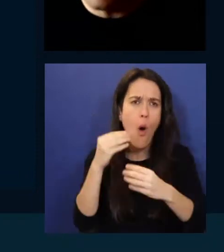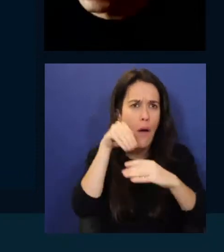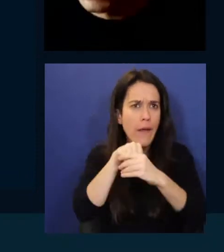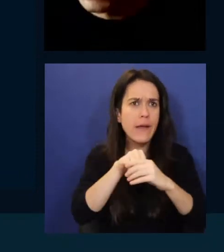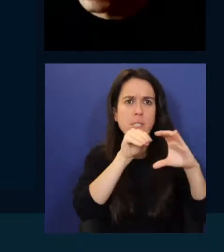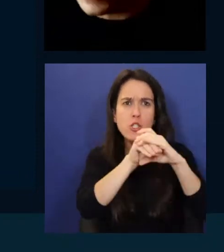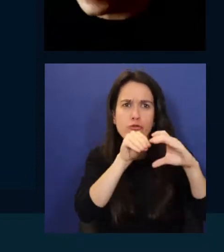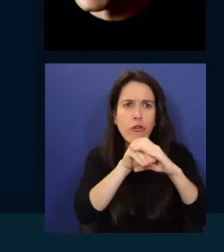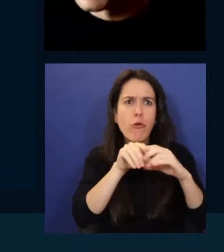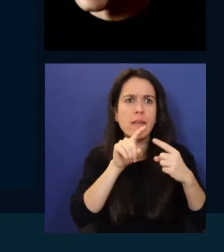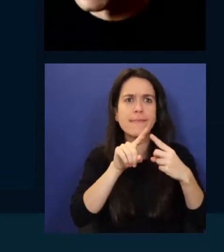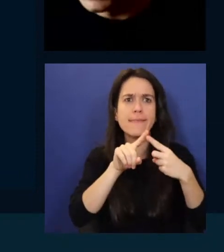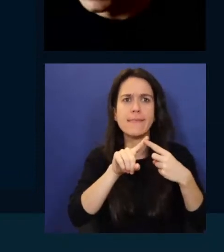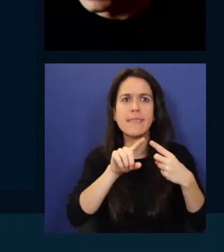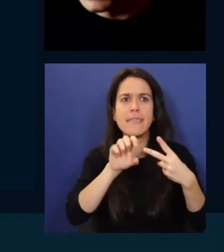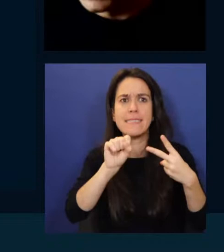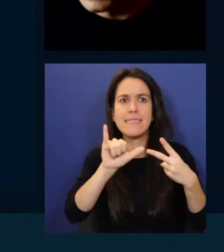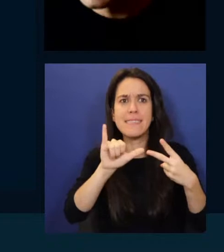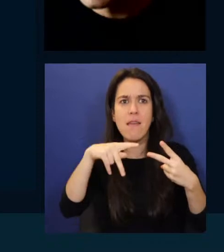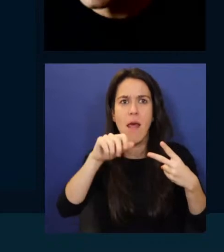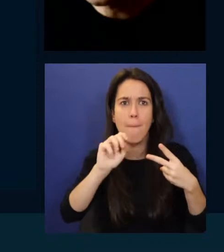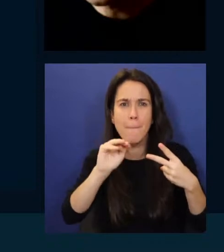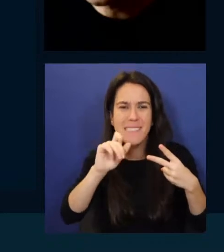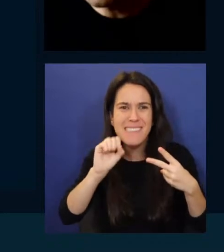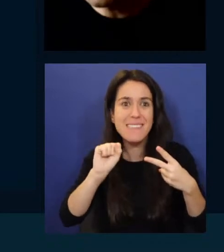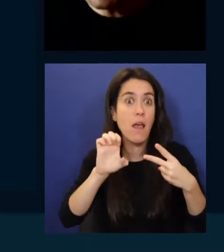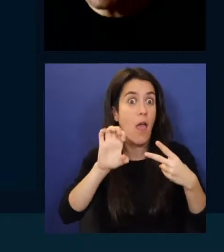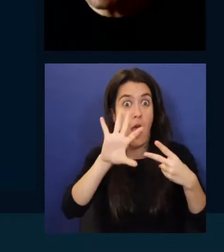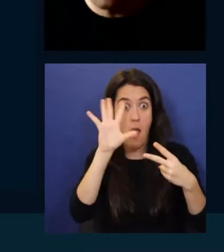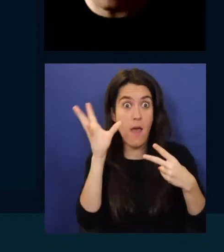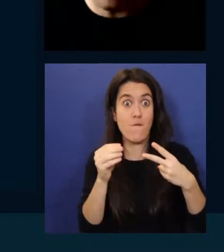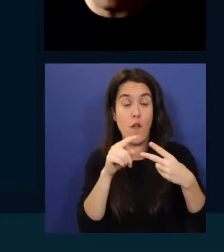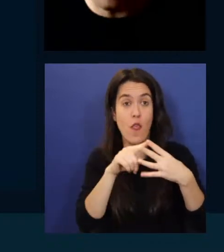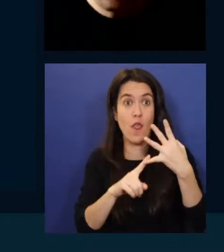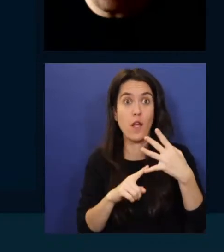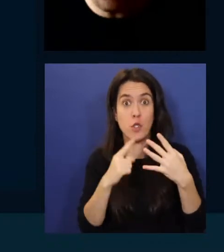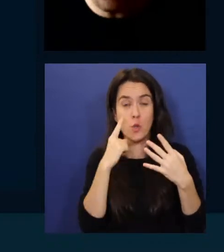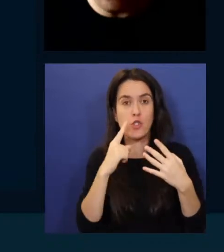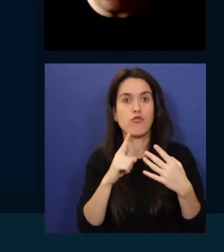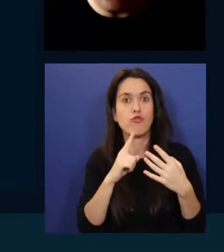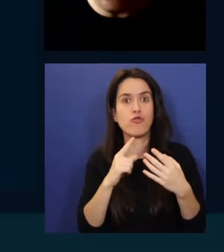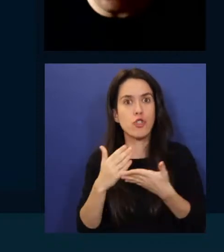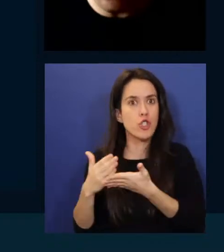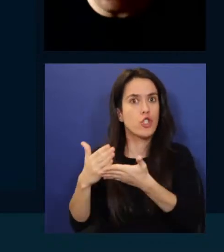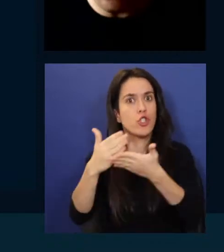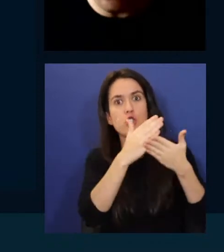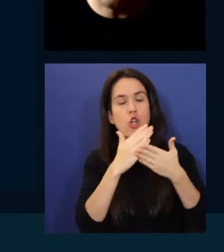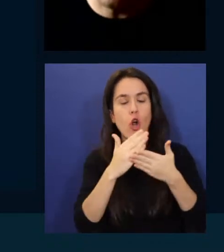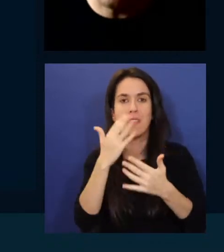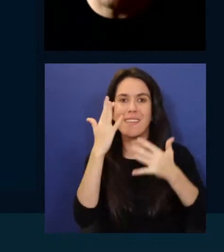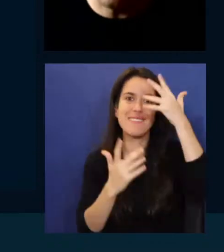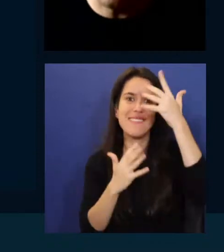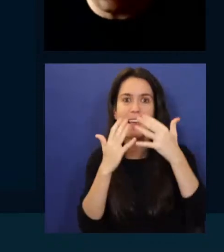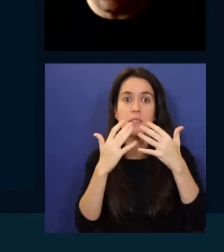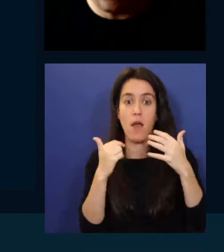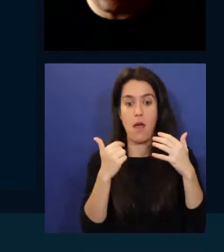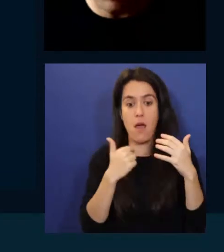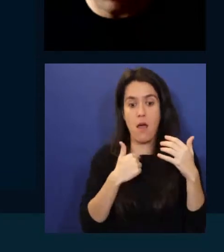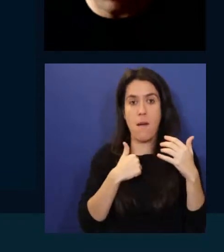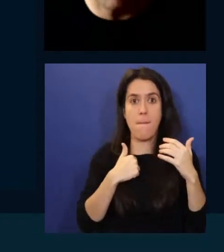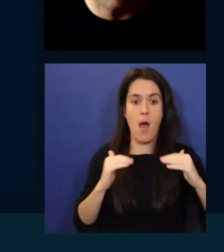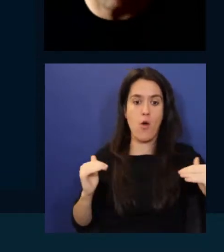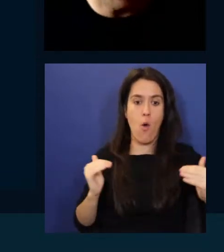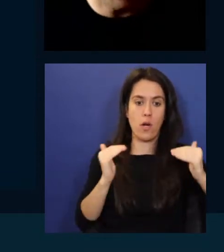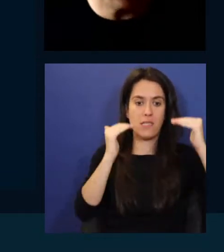Synapse, etc., to ensure that you can share data between an organization within different divisions or across